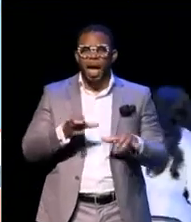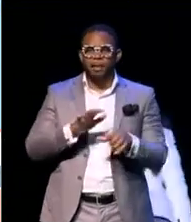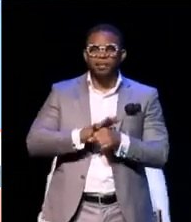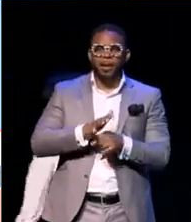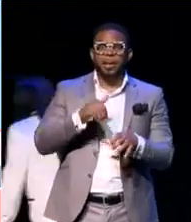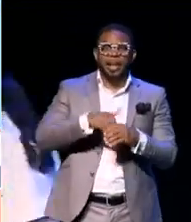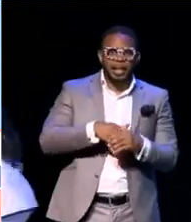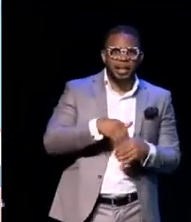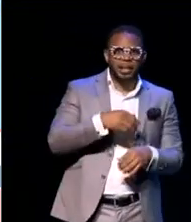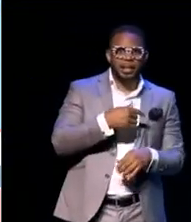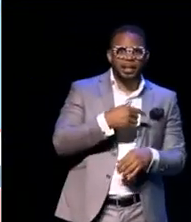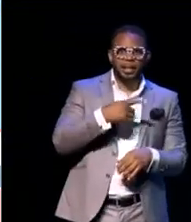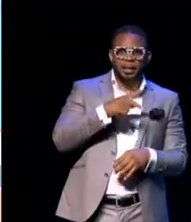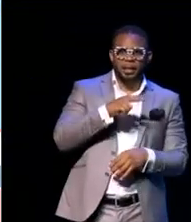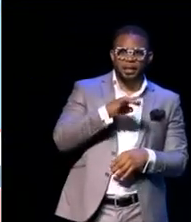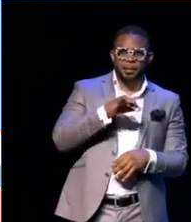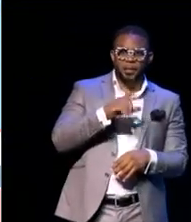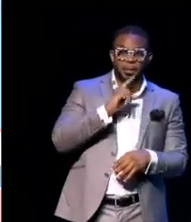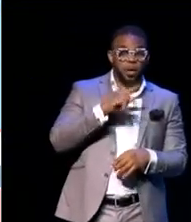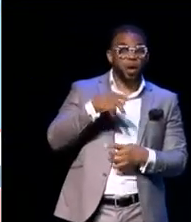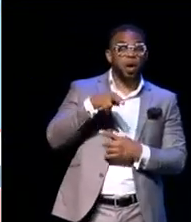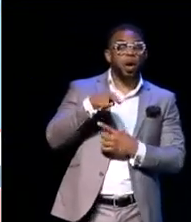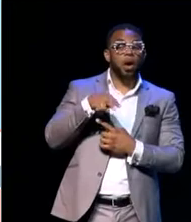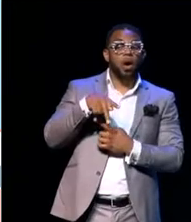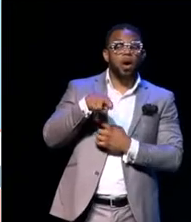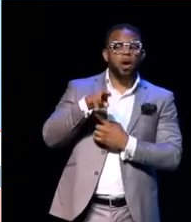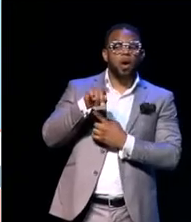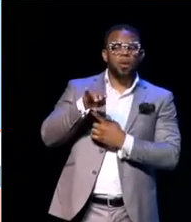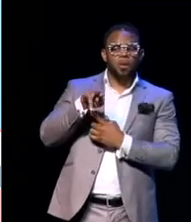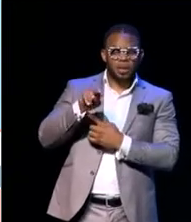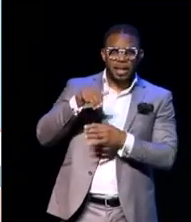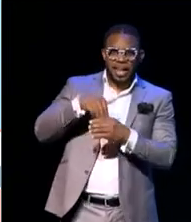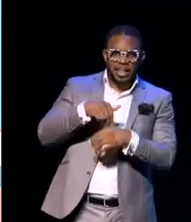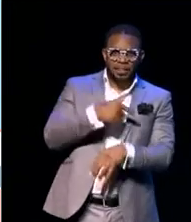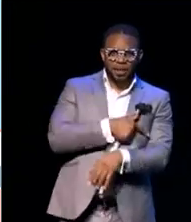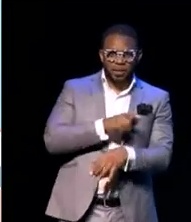it. But there's a protein in it, right? And so when you